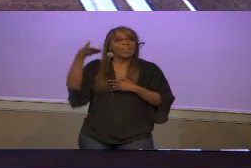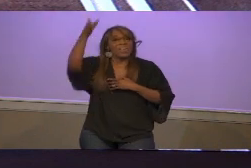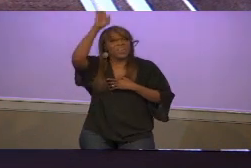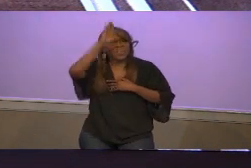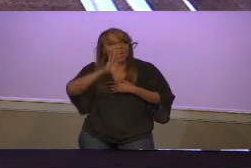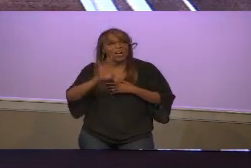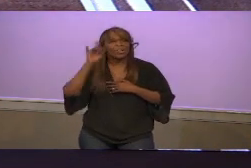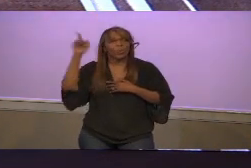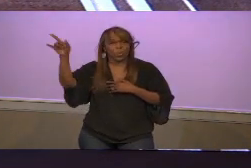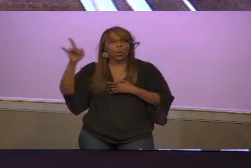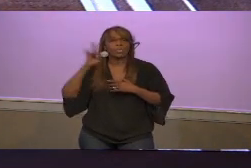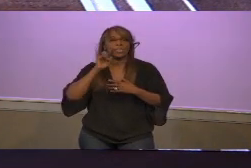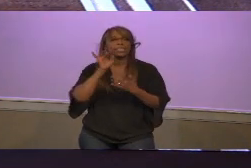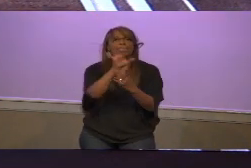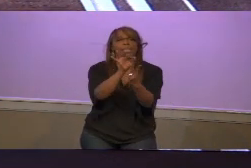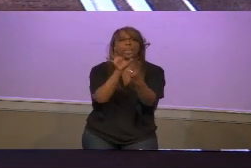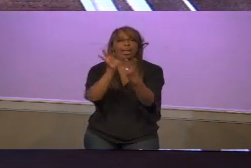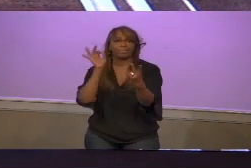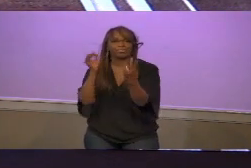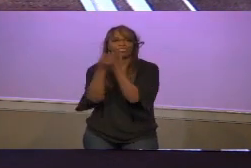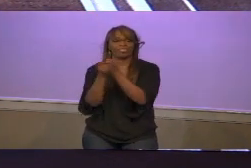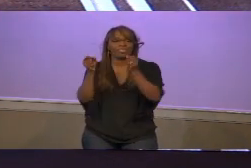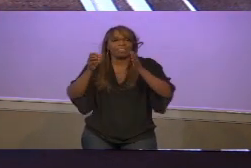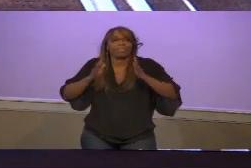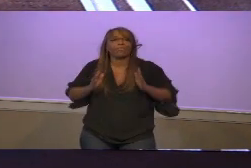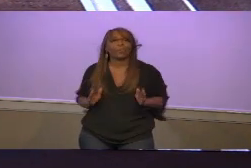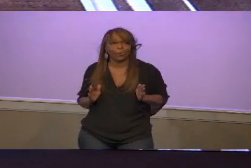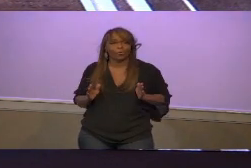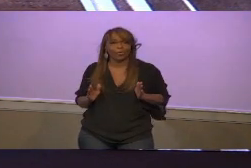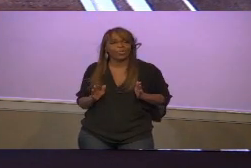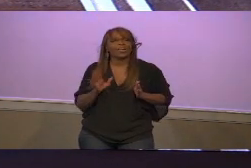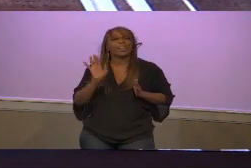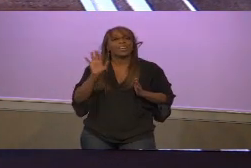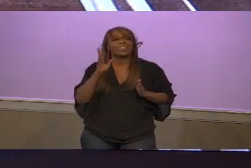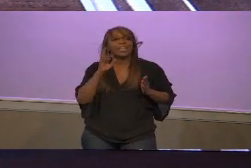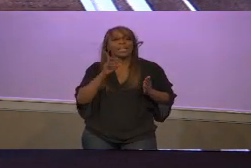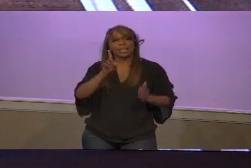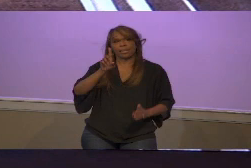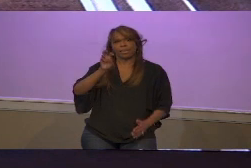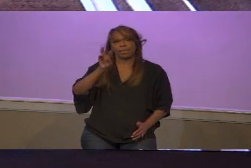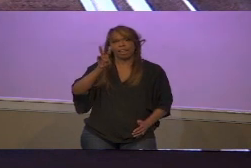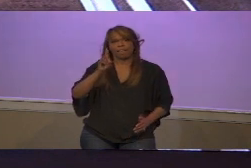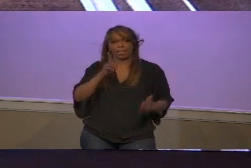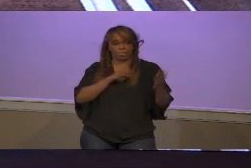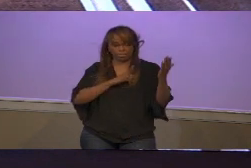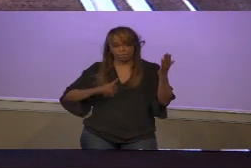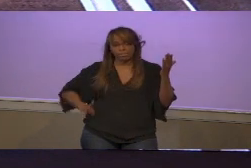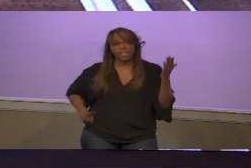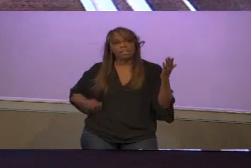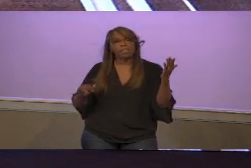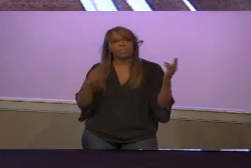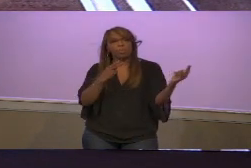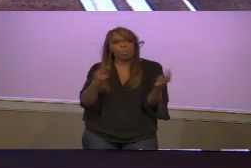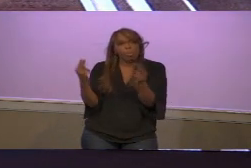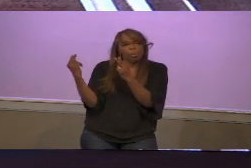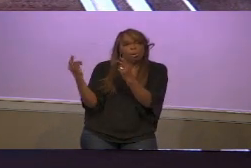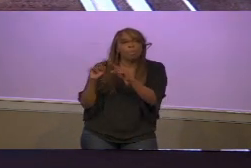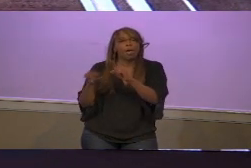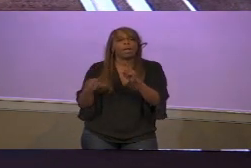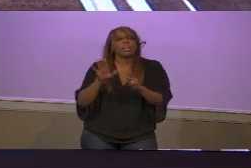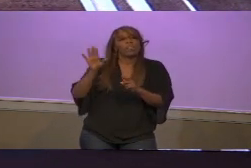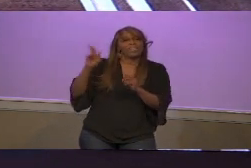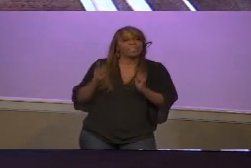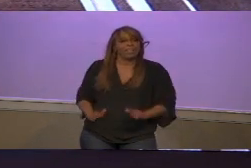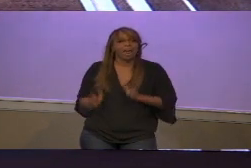a selective Savior. Yes, David looks back and sees the controversial course of his